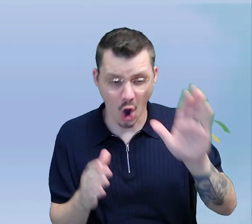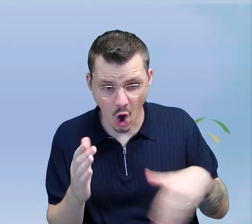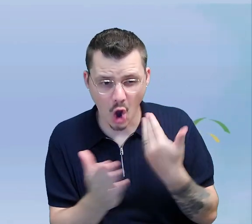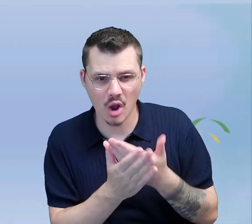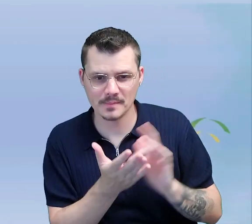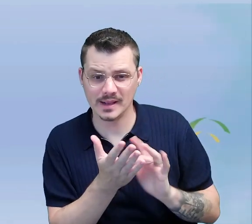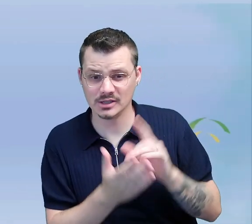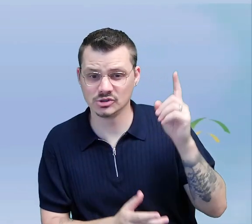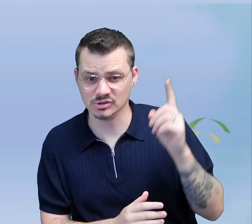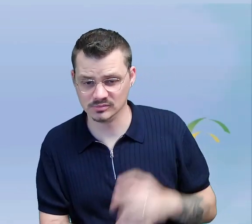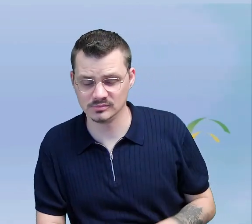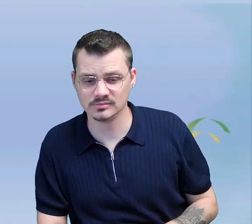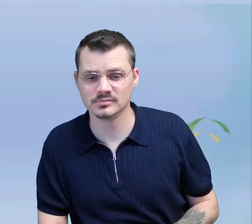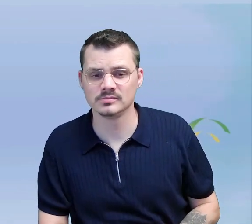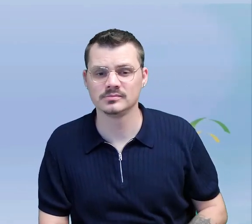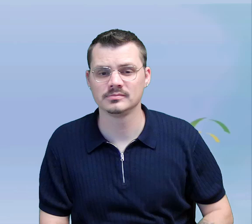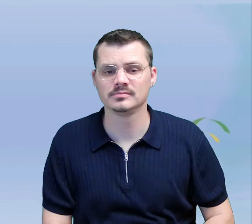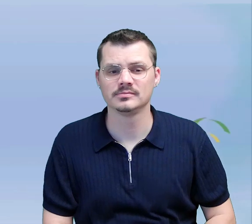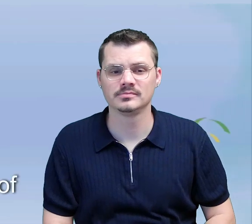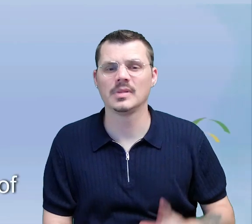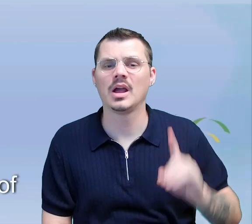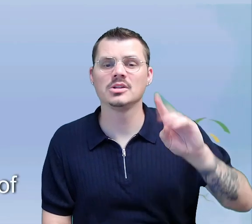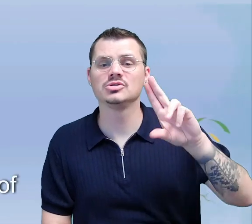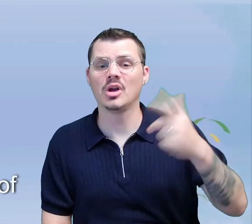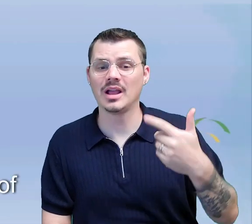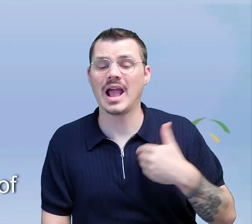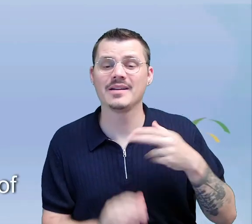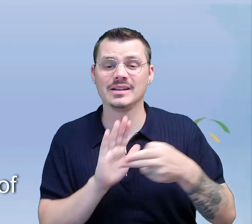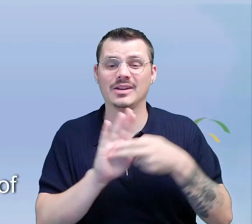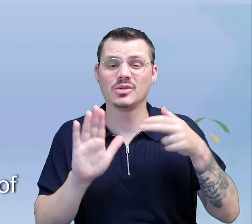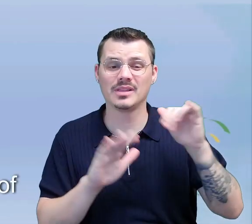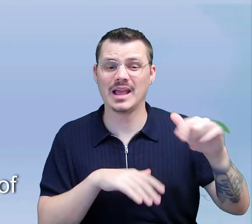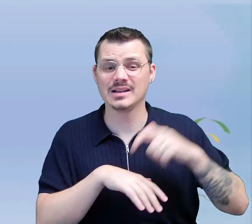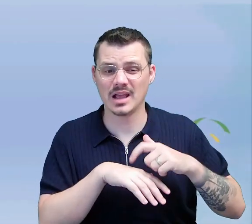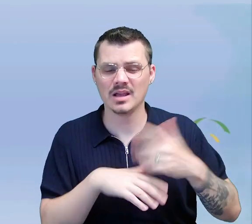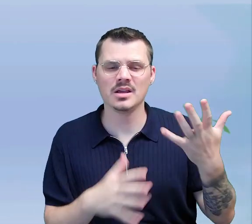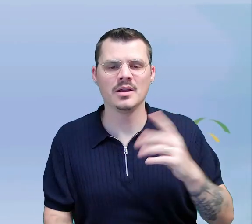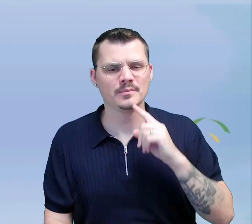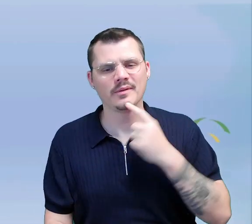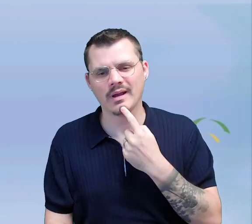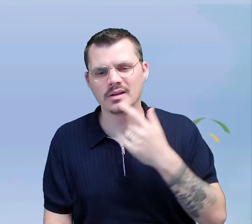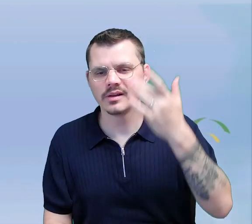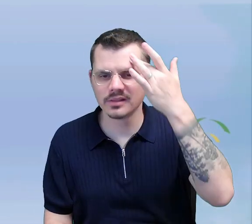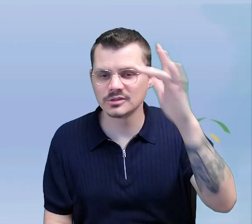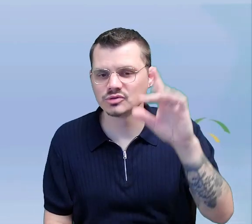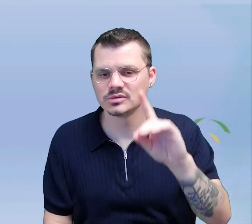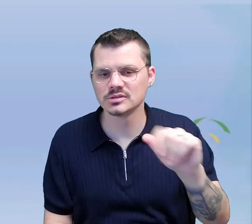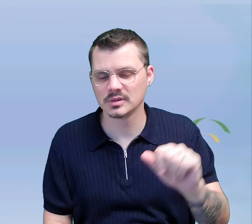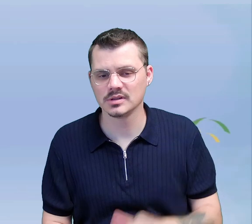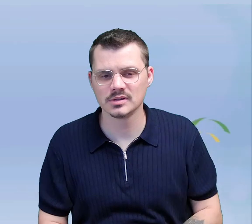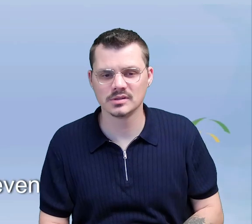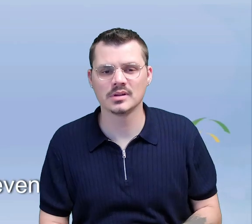all of these medicines. And Doug had a diagnosis at that time of profound intellectual